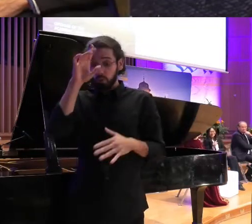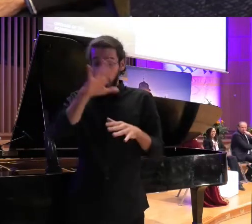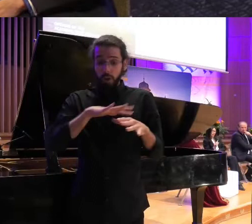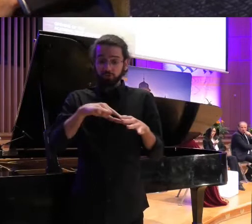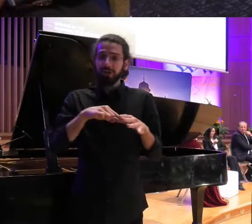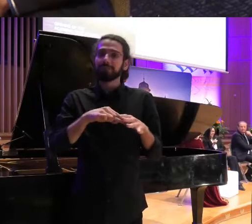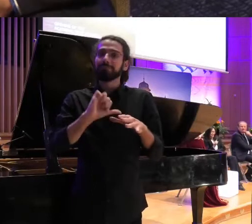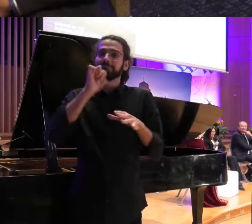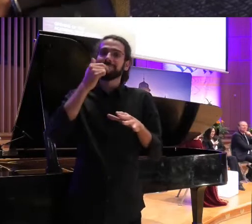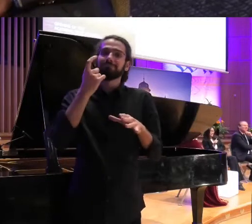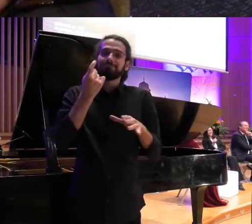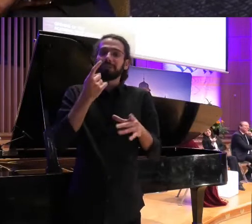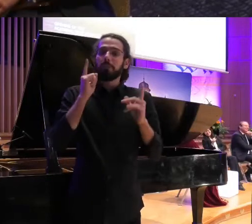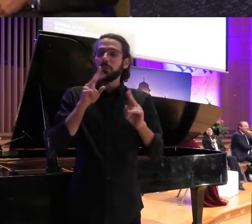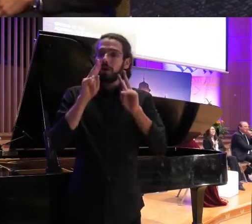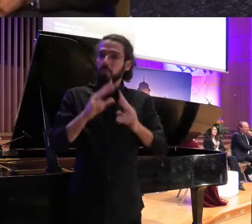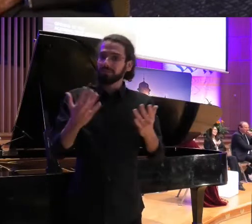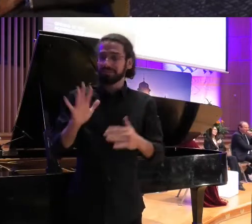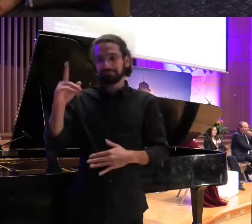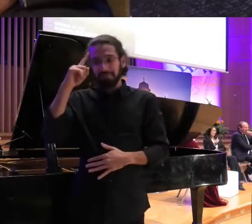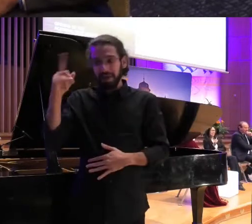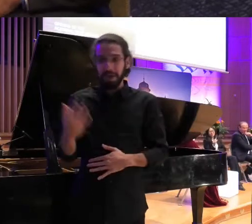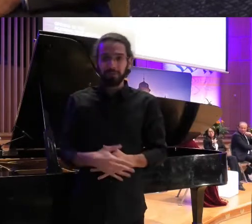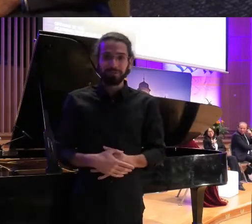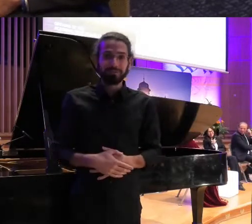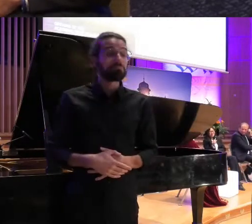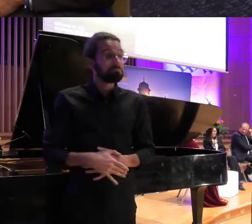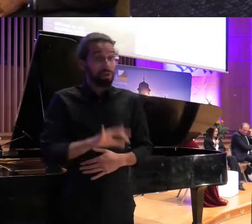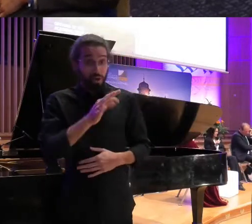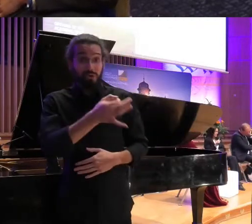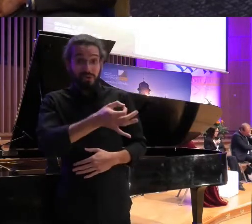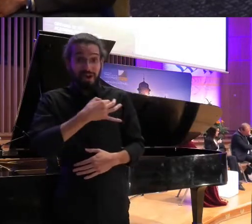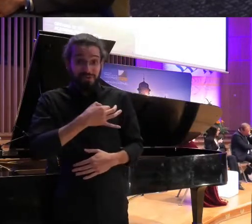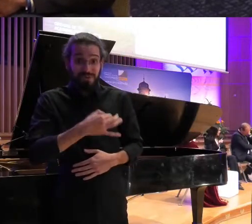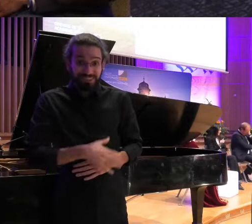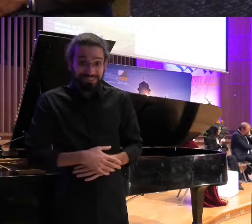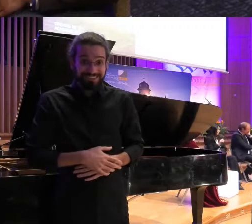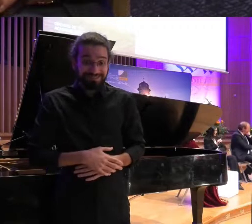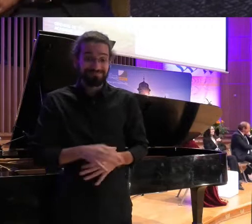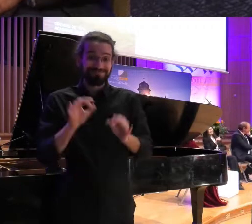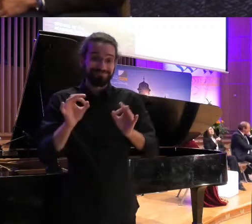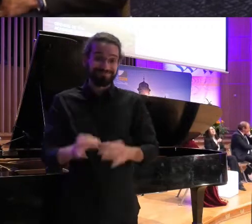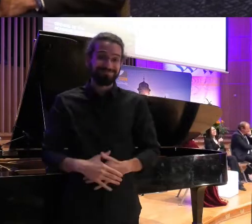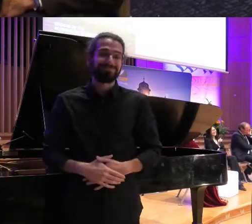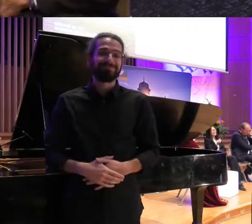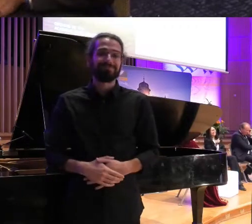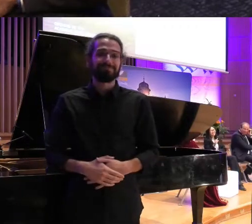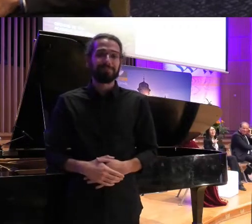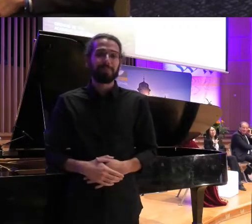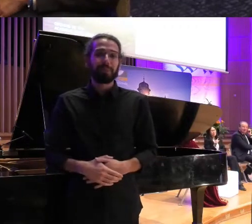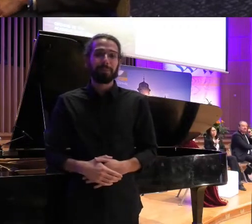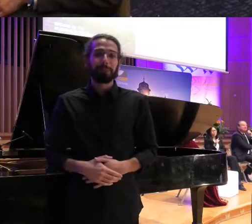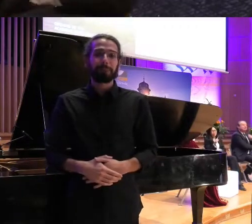Germany have to do? What is your opinion? Well, that's a very big question. I feel very overwhelmed. But I